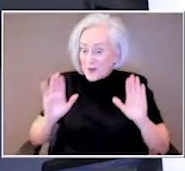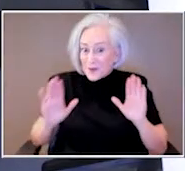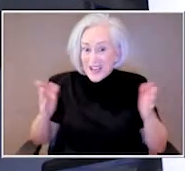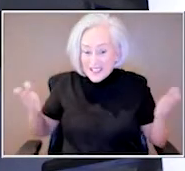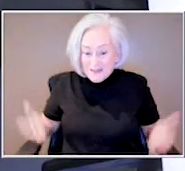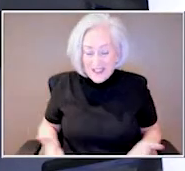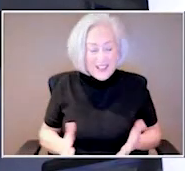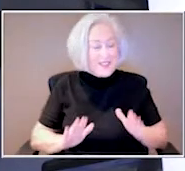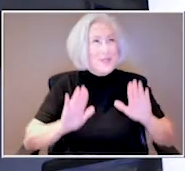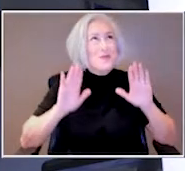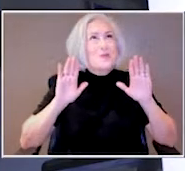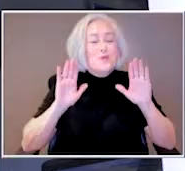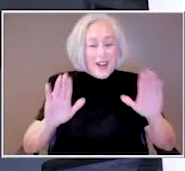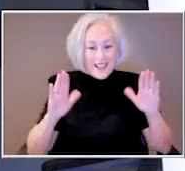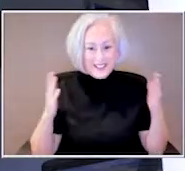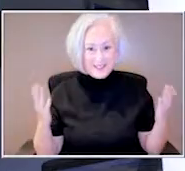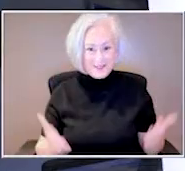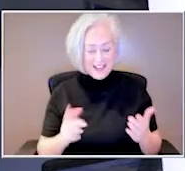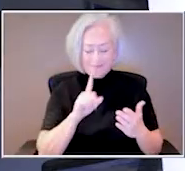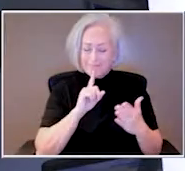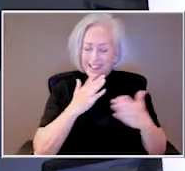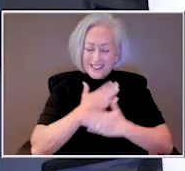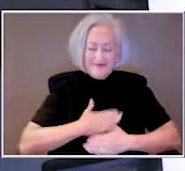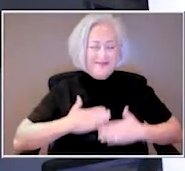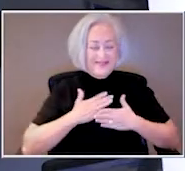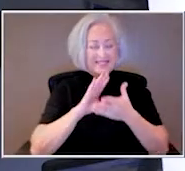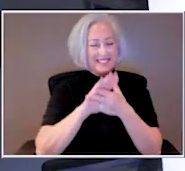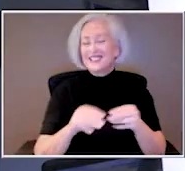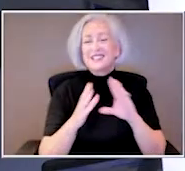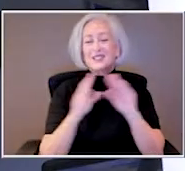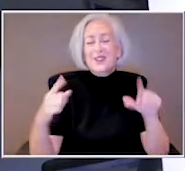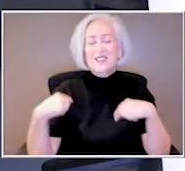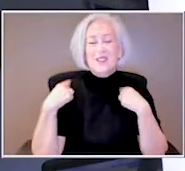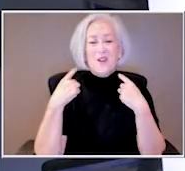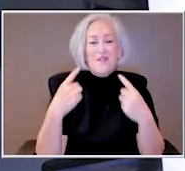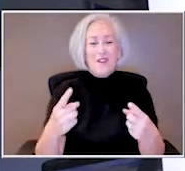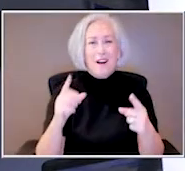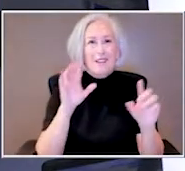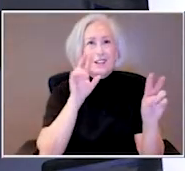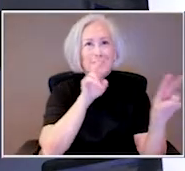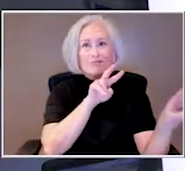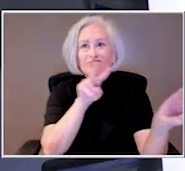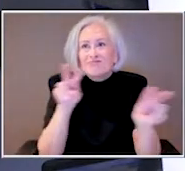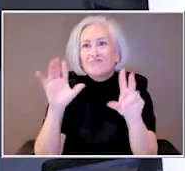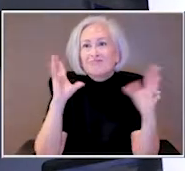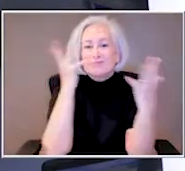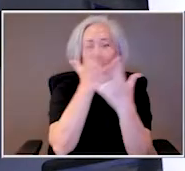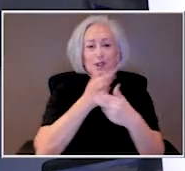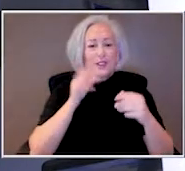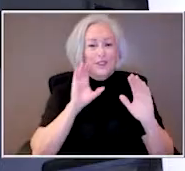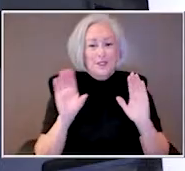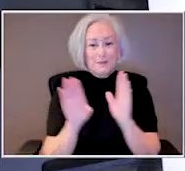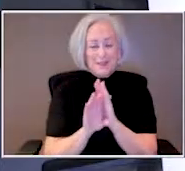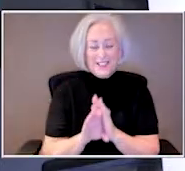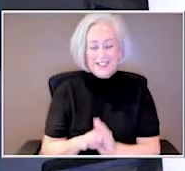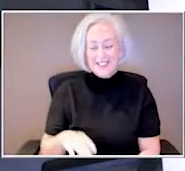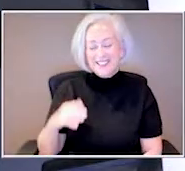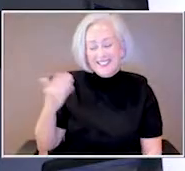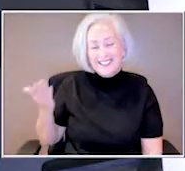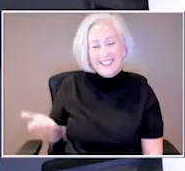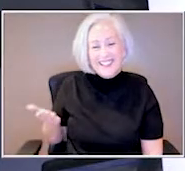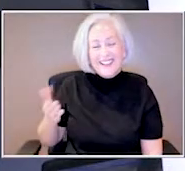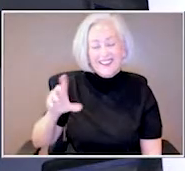just really enjoying the story so far and looking at these beautiful photos. Thank you. We're also joined by this guy, Dr. Howard Rosenthal,